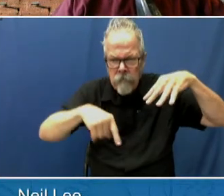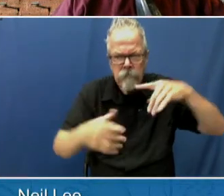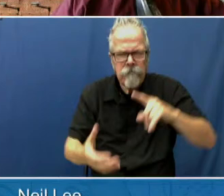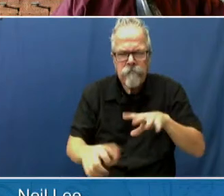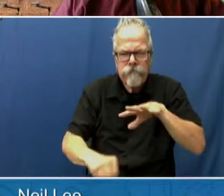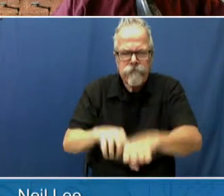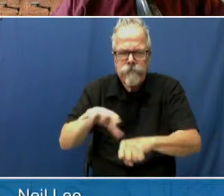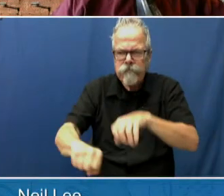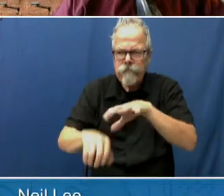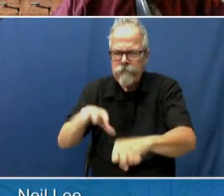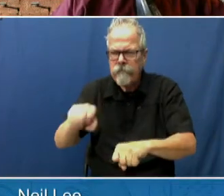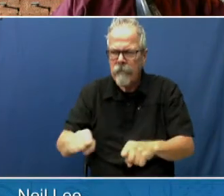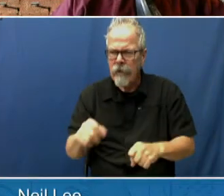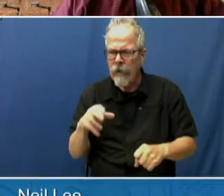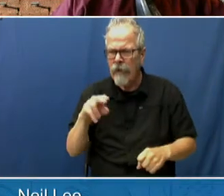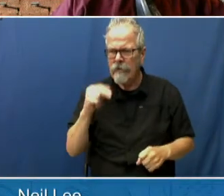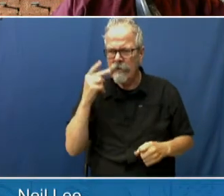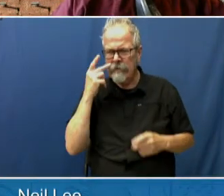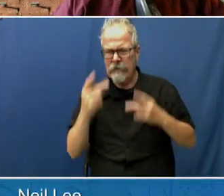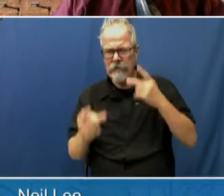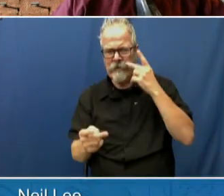and world at large.